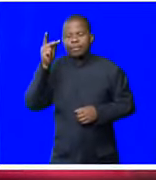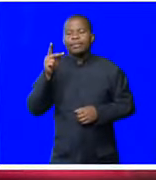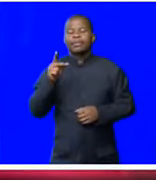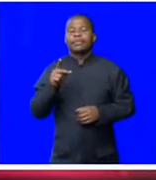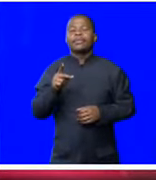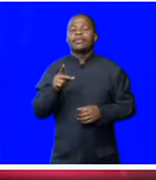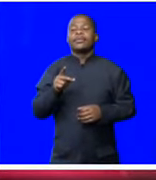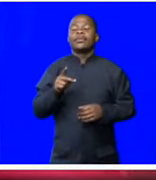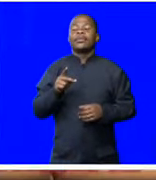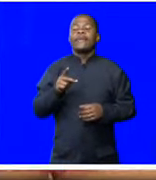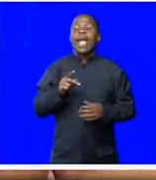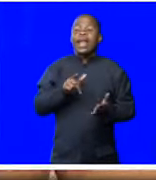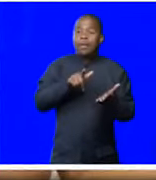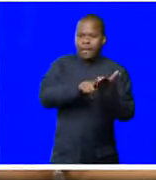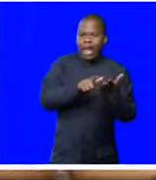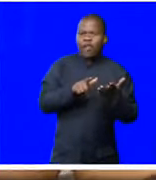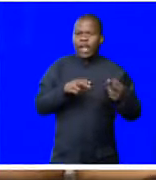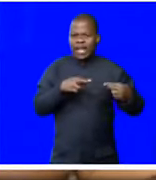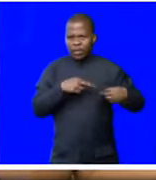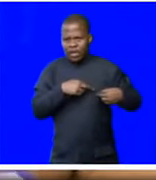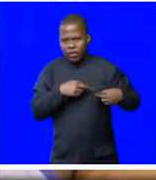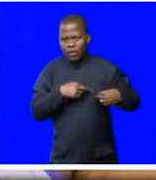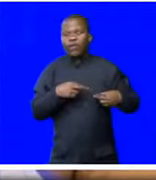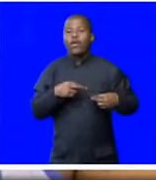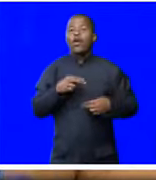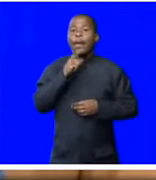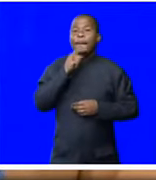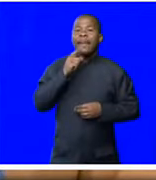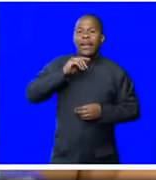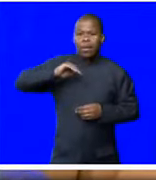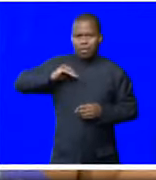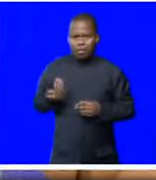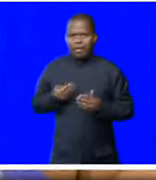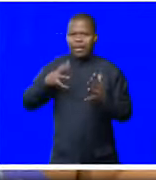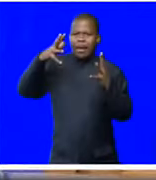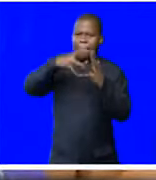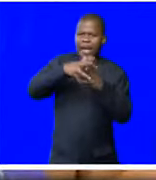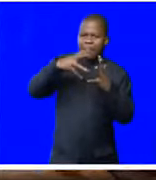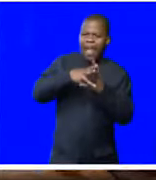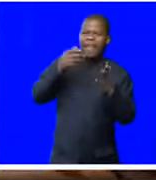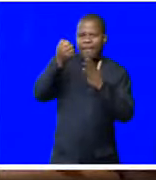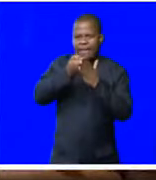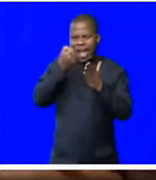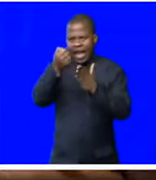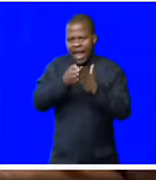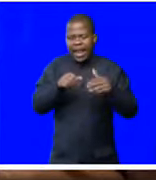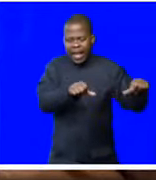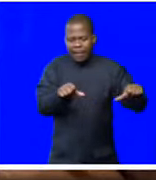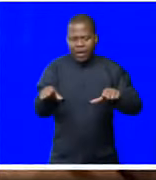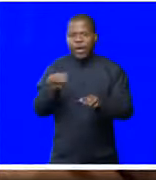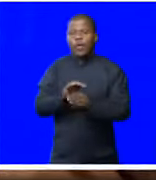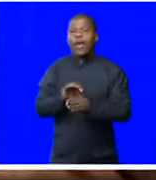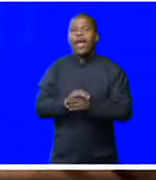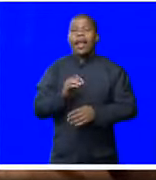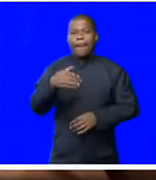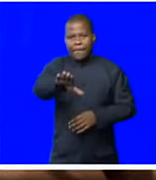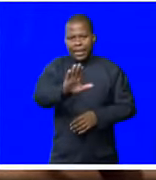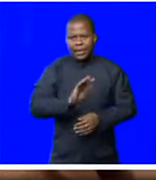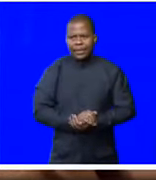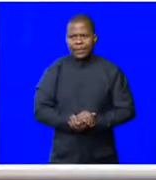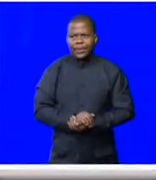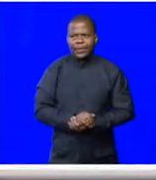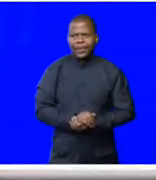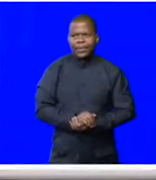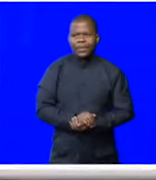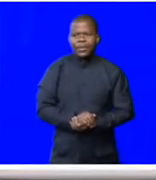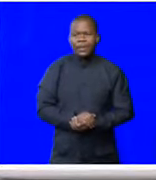gender-responsive legislation, policies, programs, and projects. For Eswatini TV News, I'm Thandukuhle Mdluli with